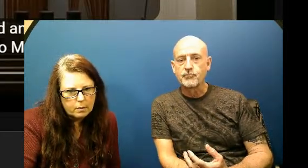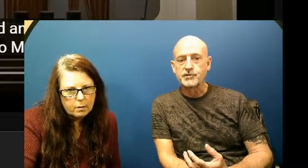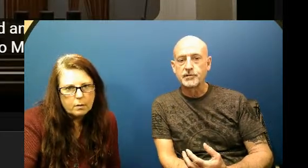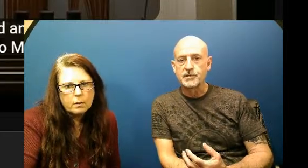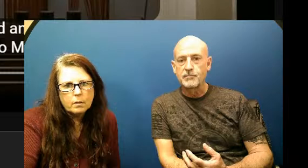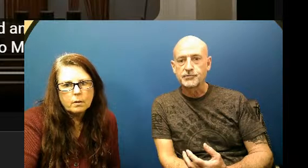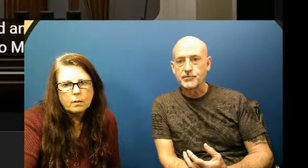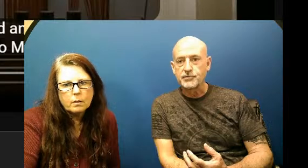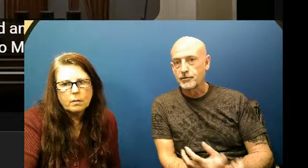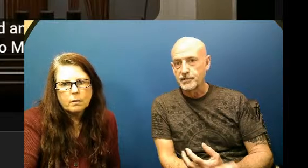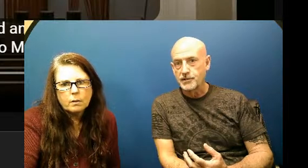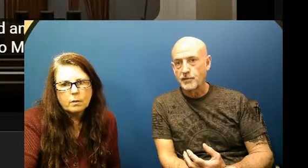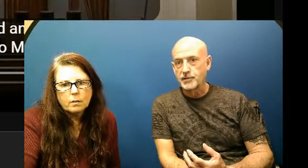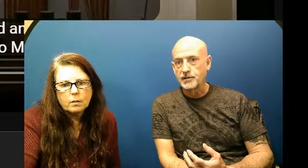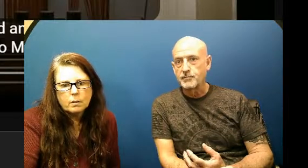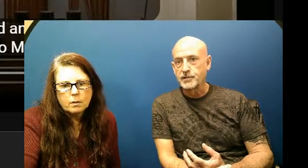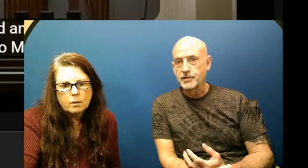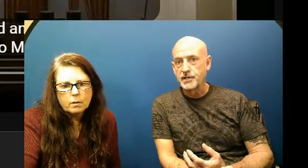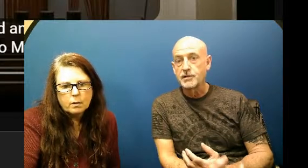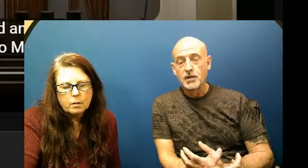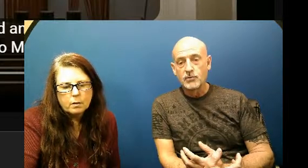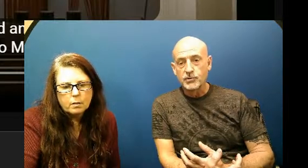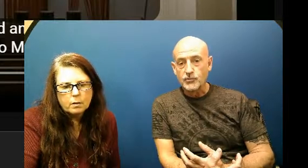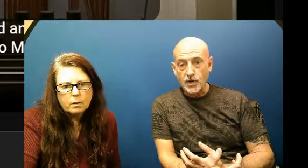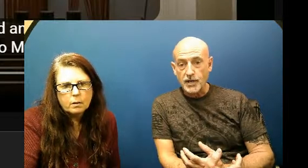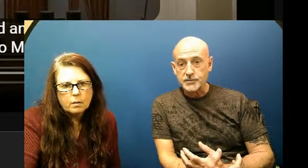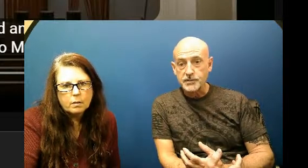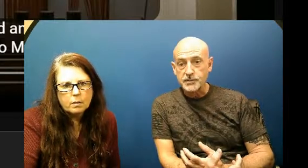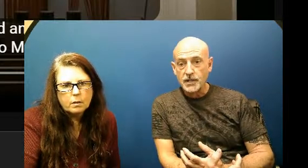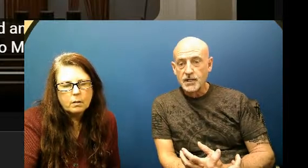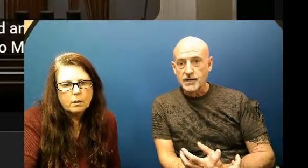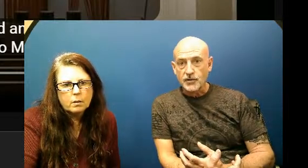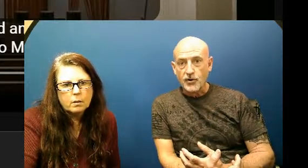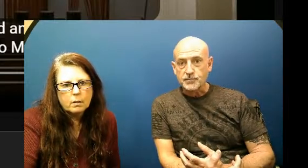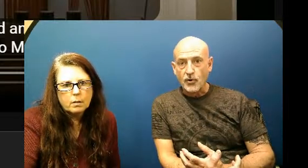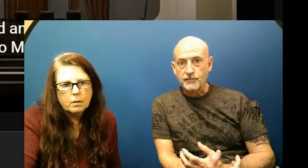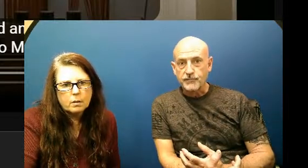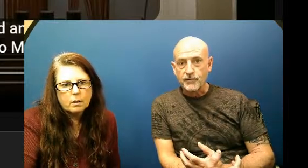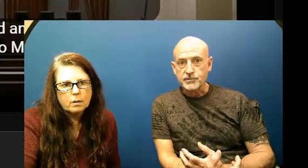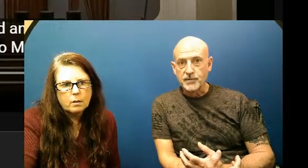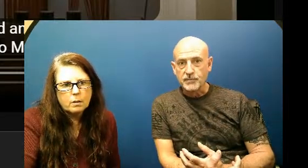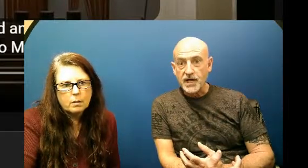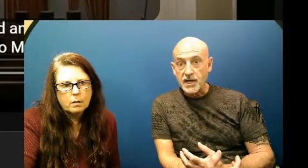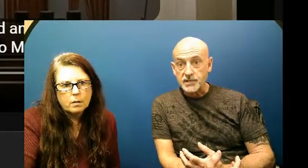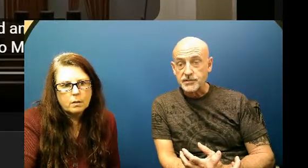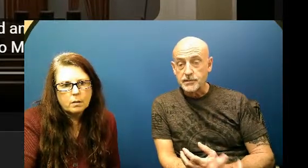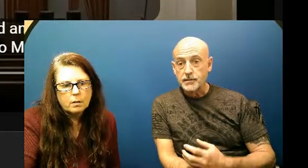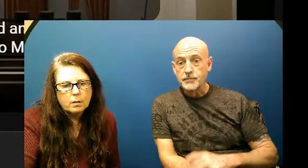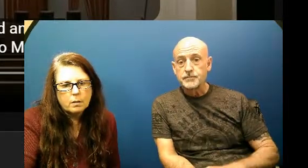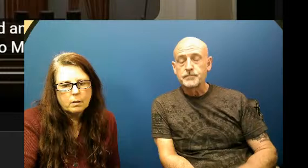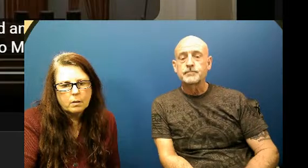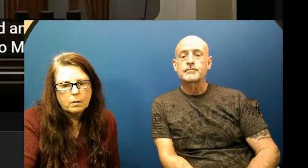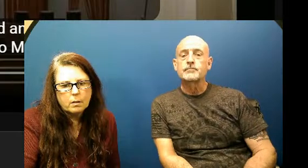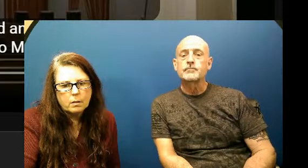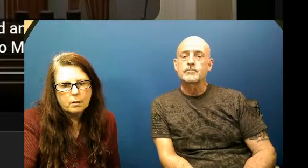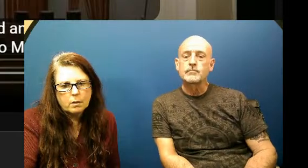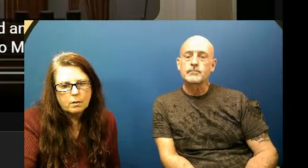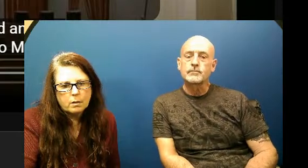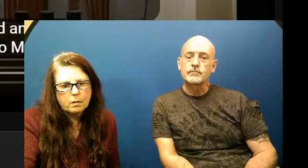most recently and most thoroughly in Hobby Lobby, again, which was in large part a First Amendment case.